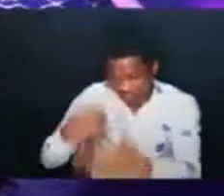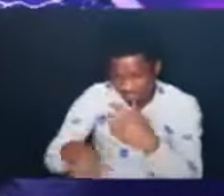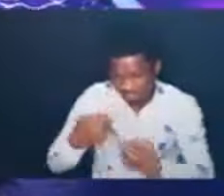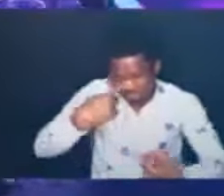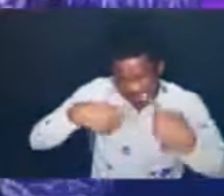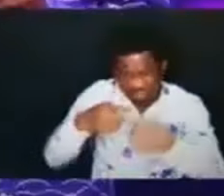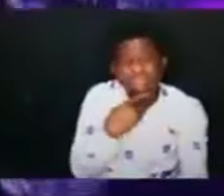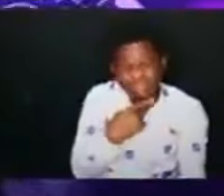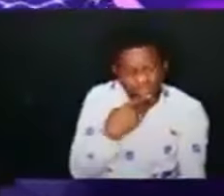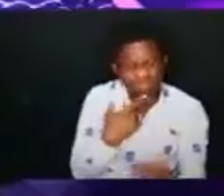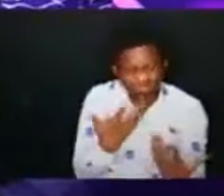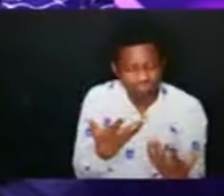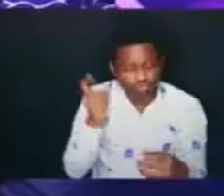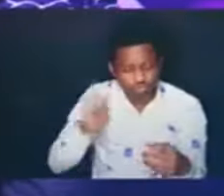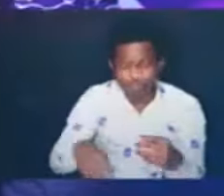that.